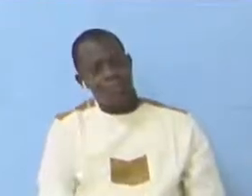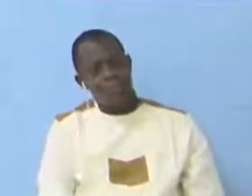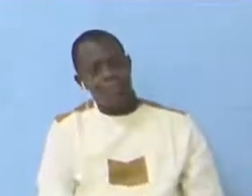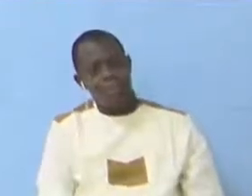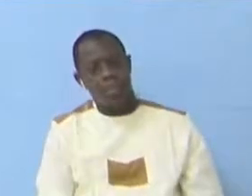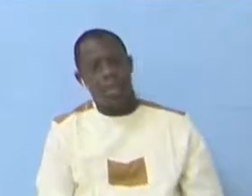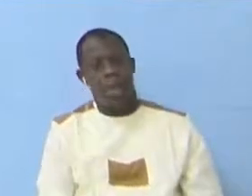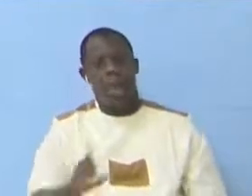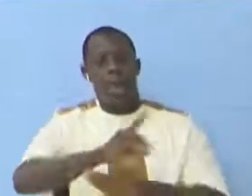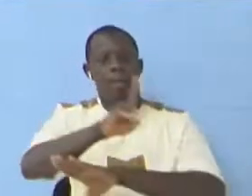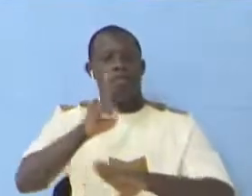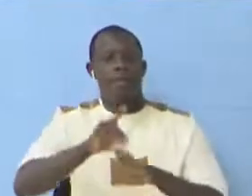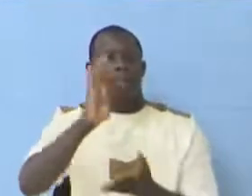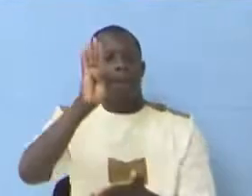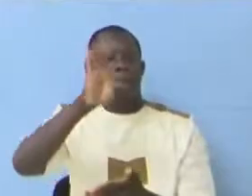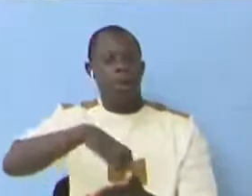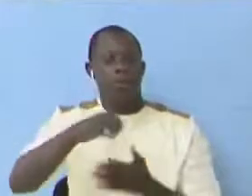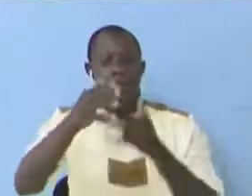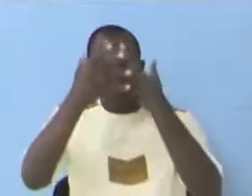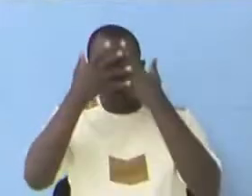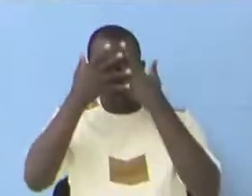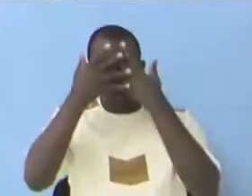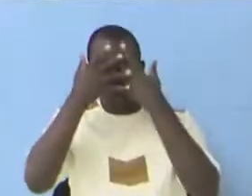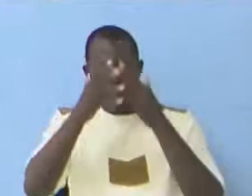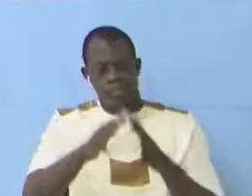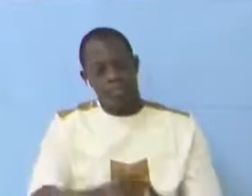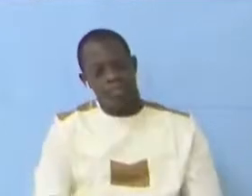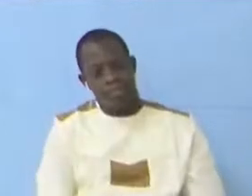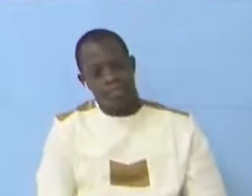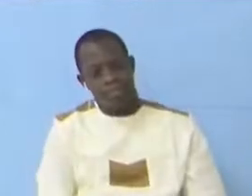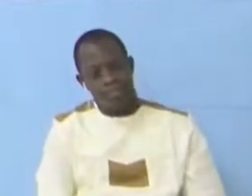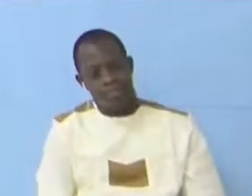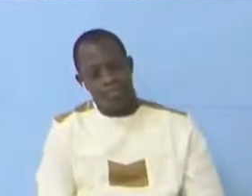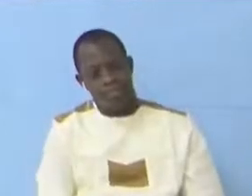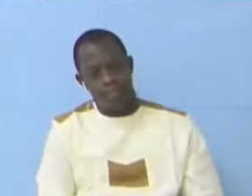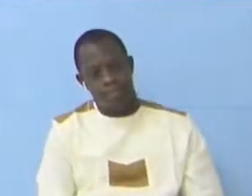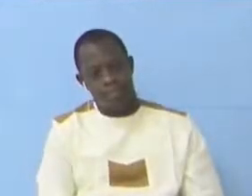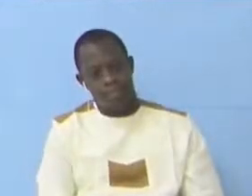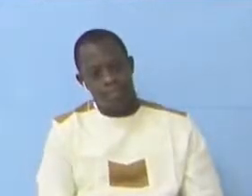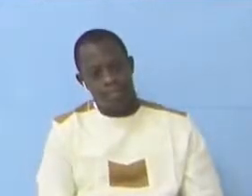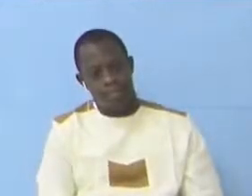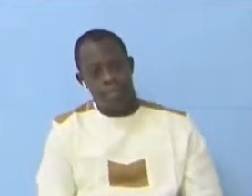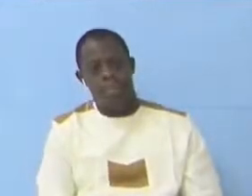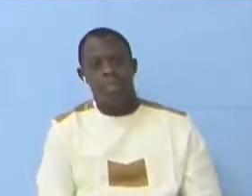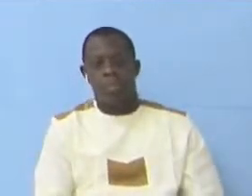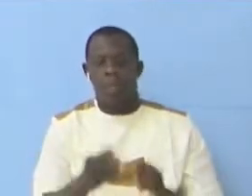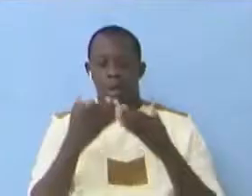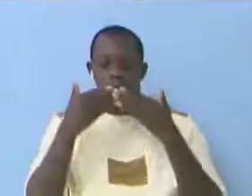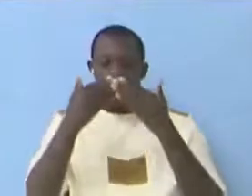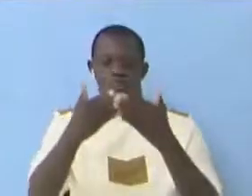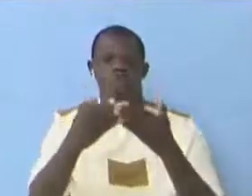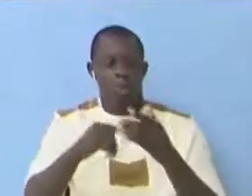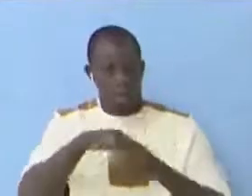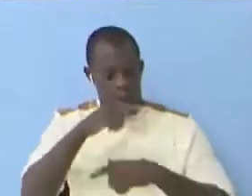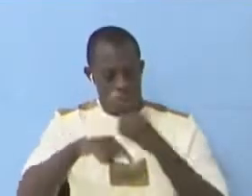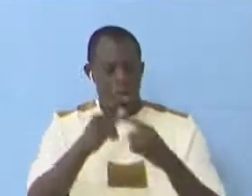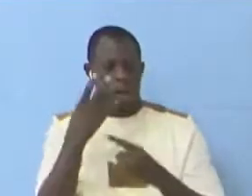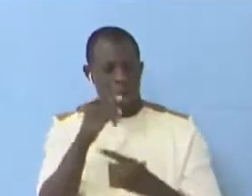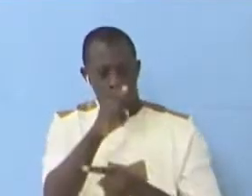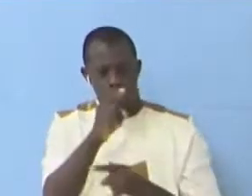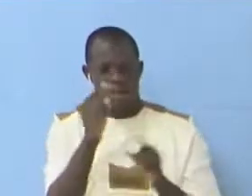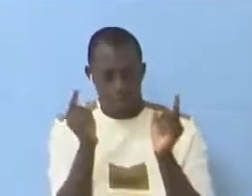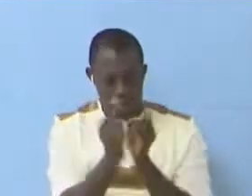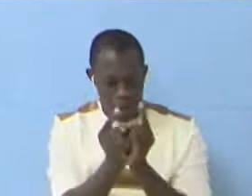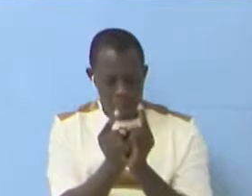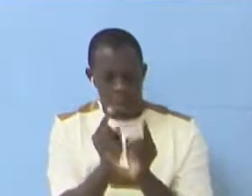At the Mile 2 Central Prisons. ci kaso gu mag gi nekkee ci yooni Banjul di Mile 2 Central Prison. Tell us about your encounters with these people. wax